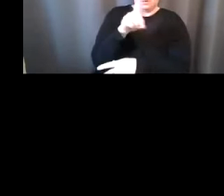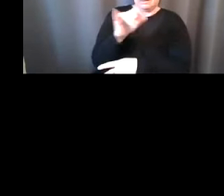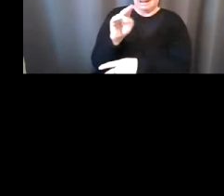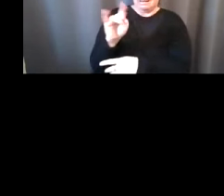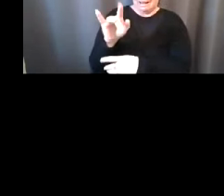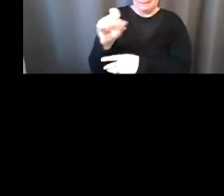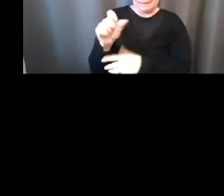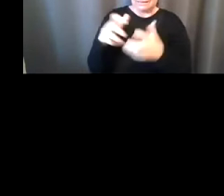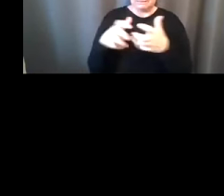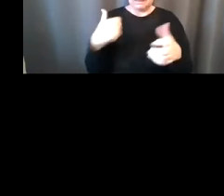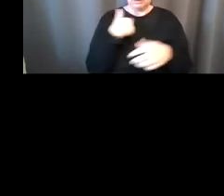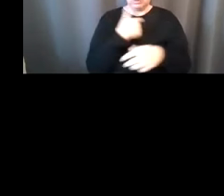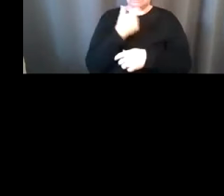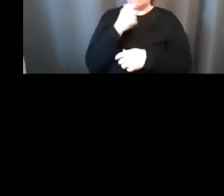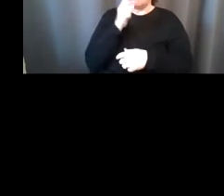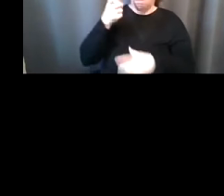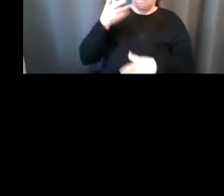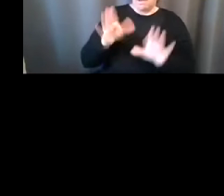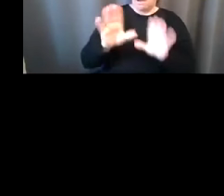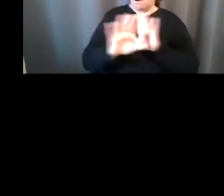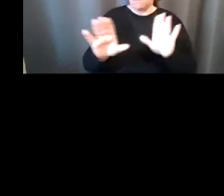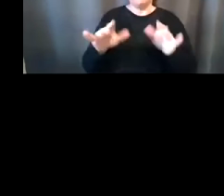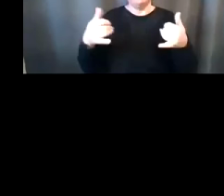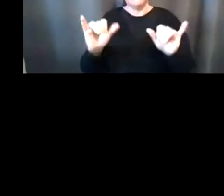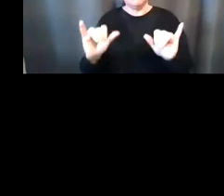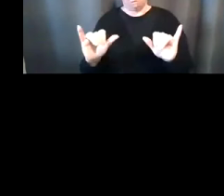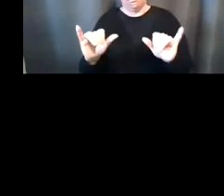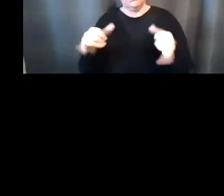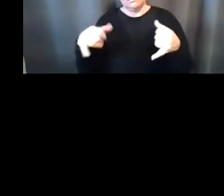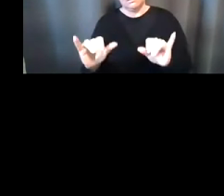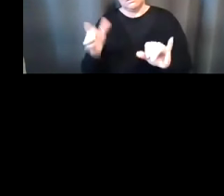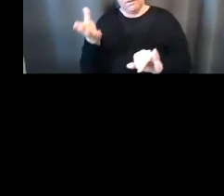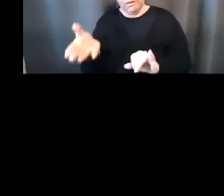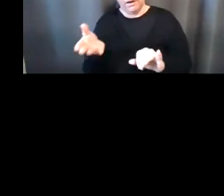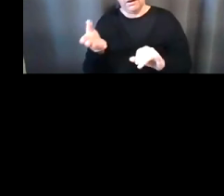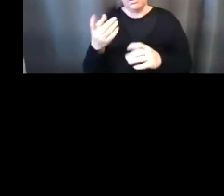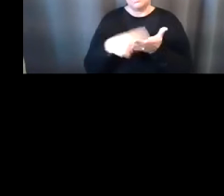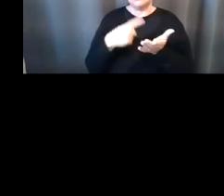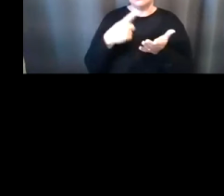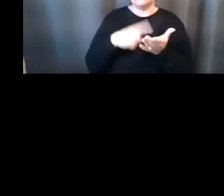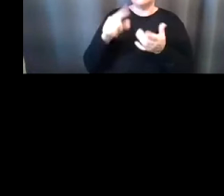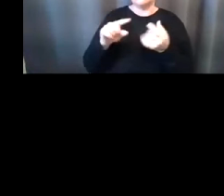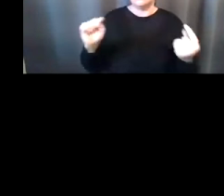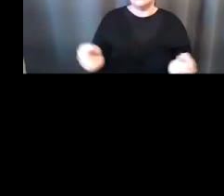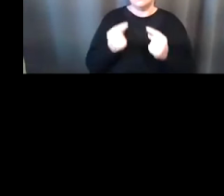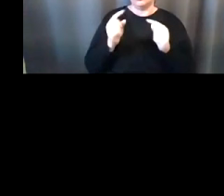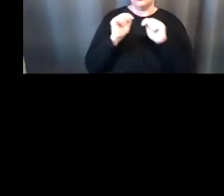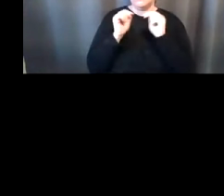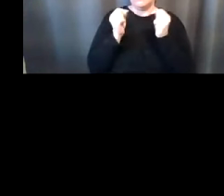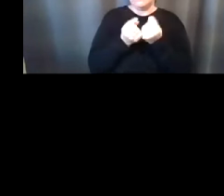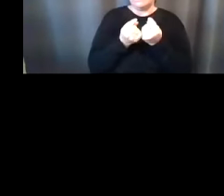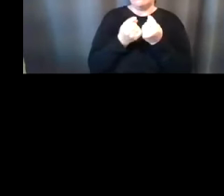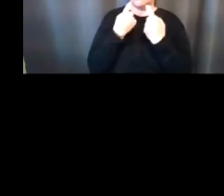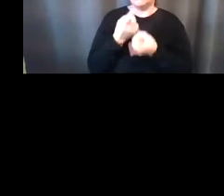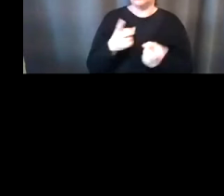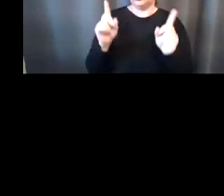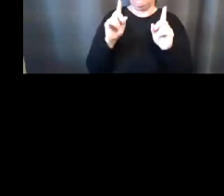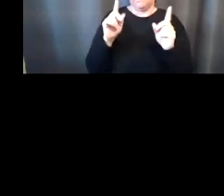to say it doesn't exist, it still exists. And sometimes that can hinder the team from achieving breakthrough